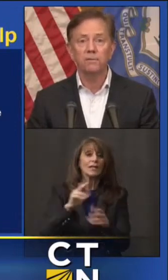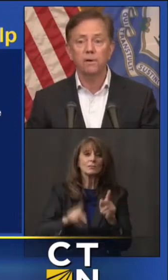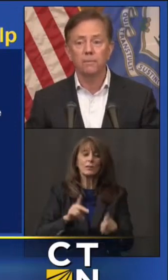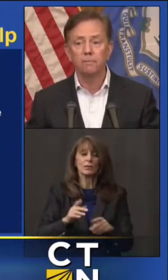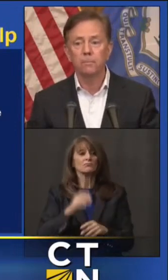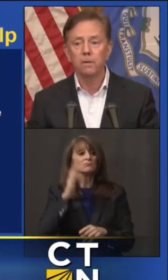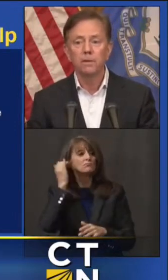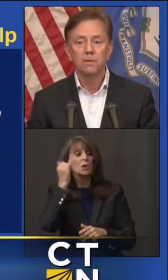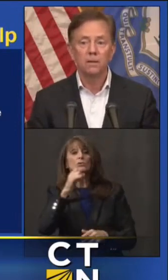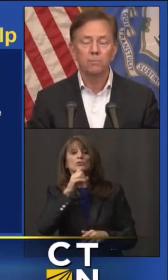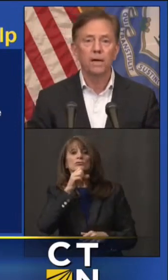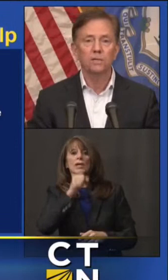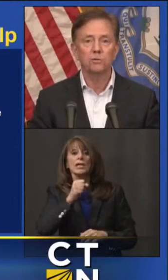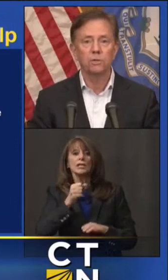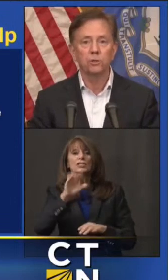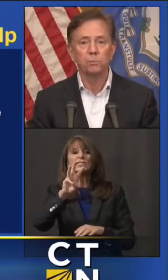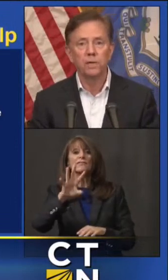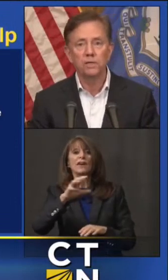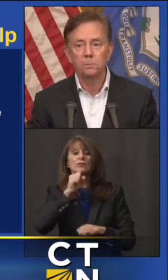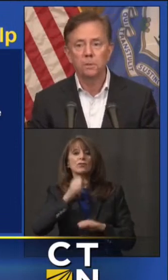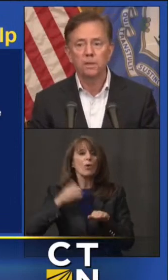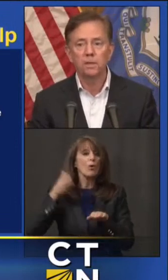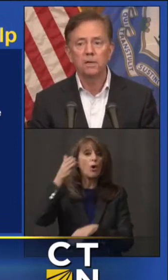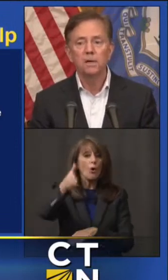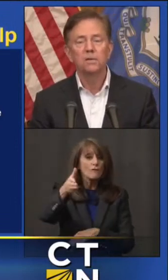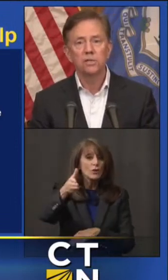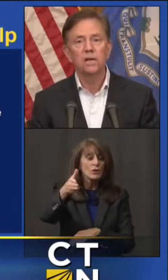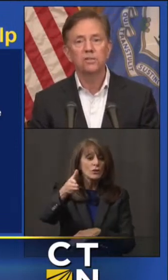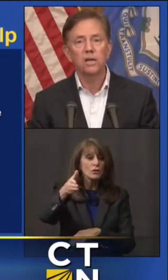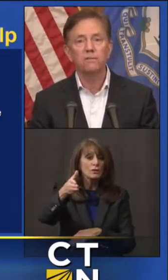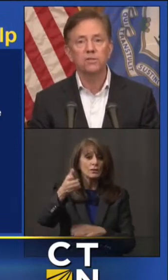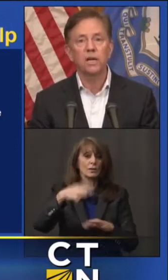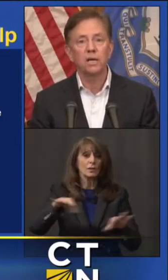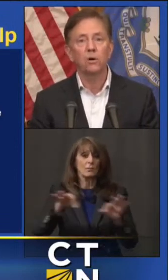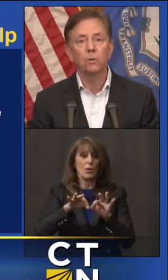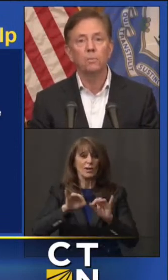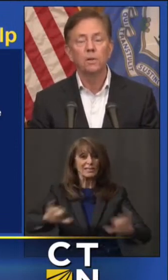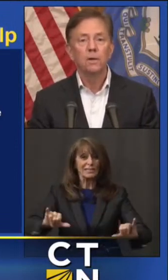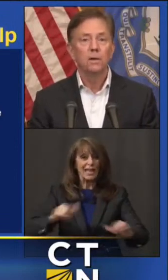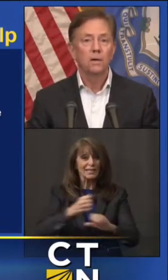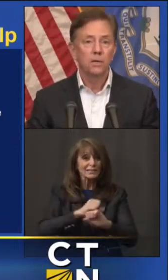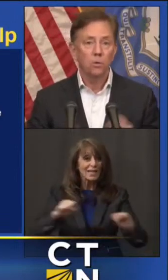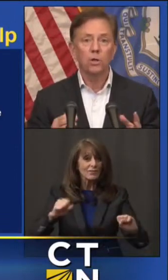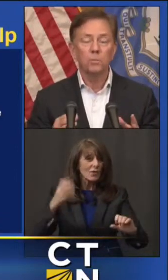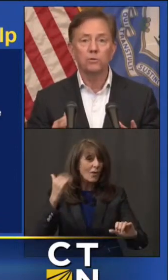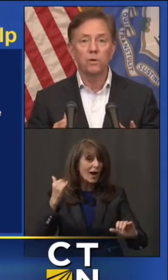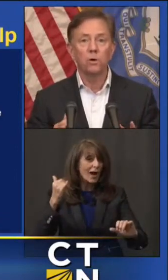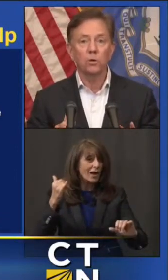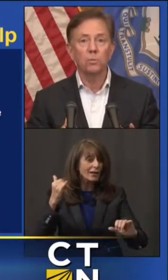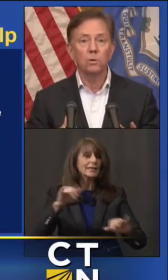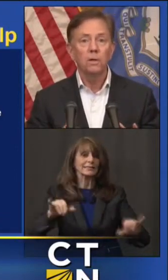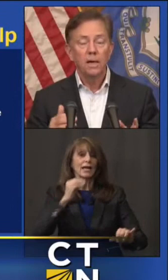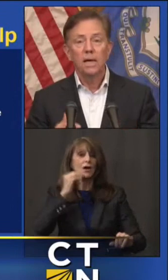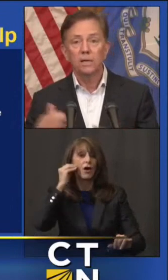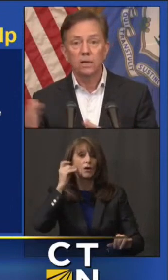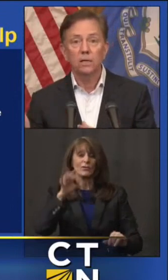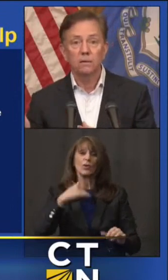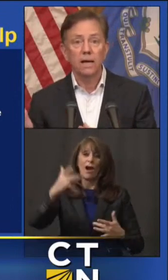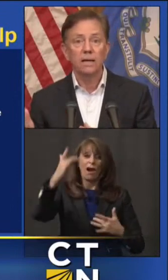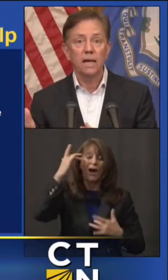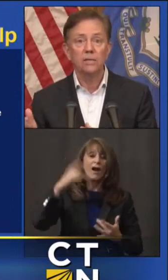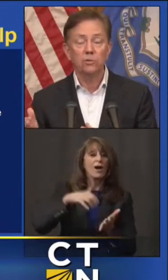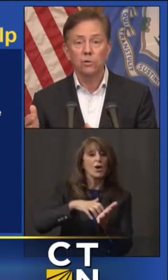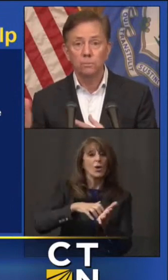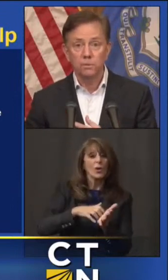65, Ned, practice what you preach, but stay safe, stay at home. You are the most vulnerable, and